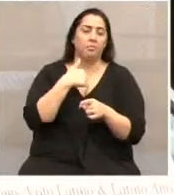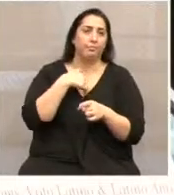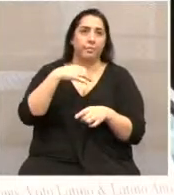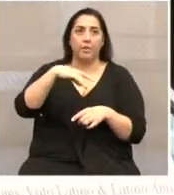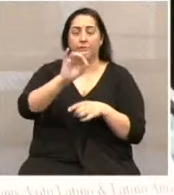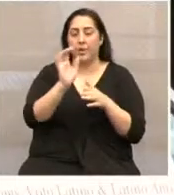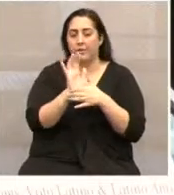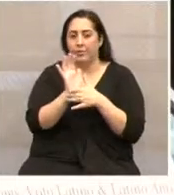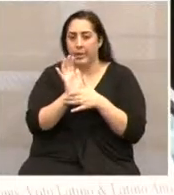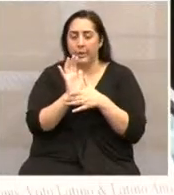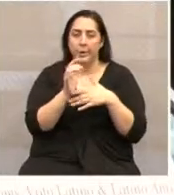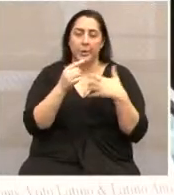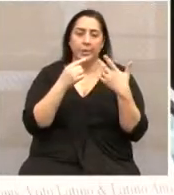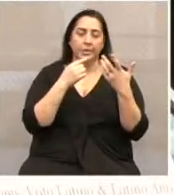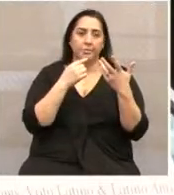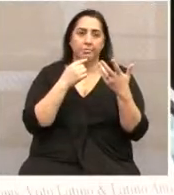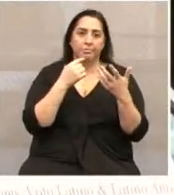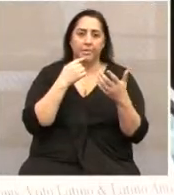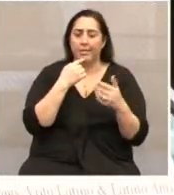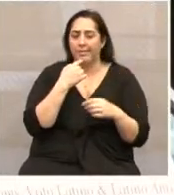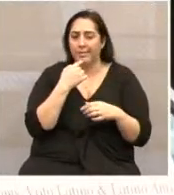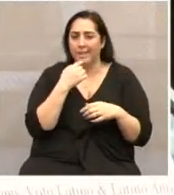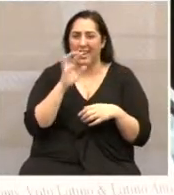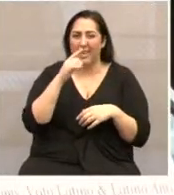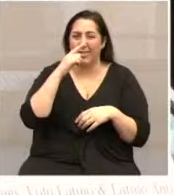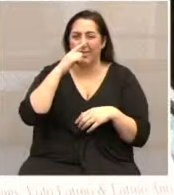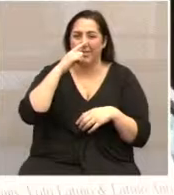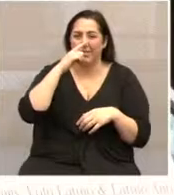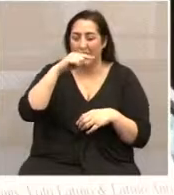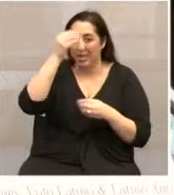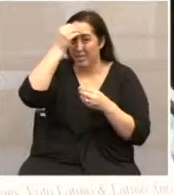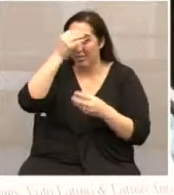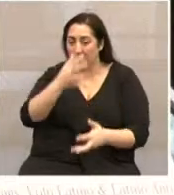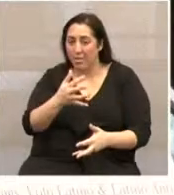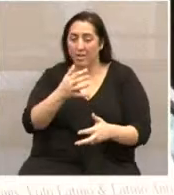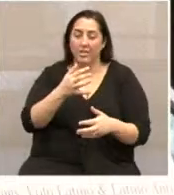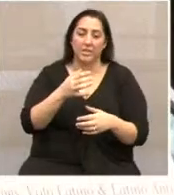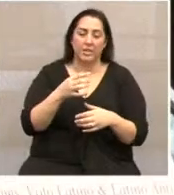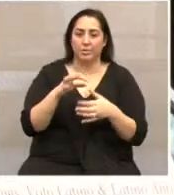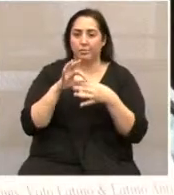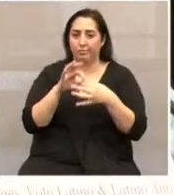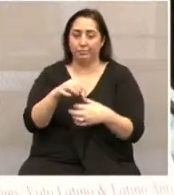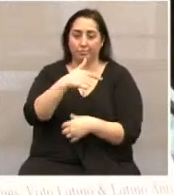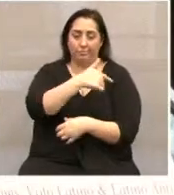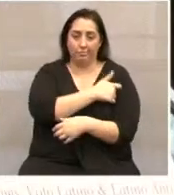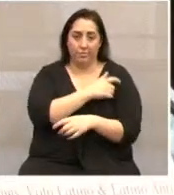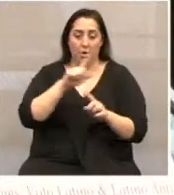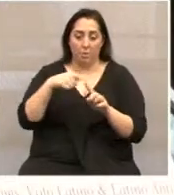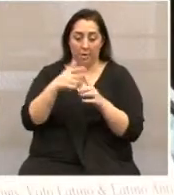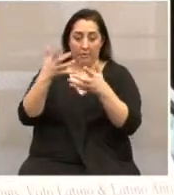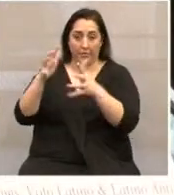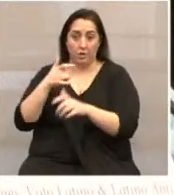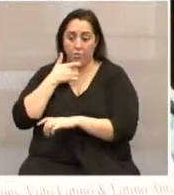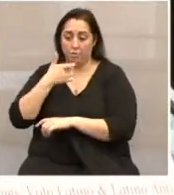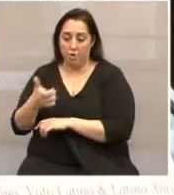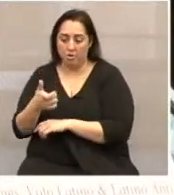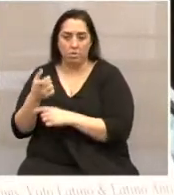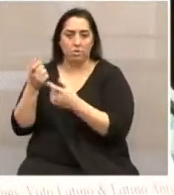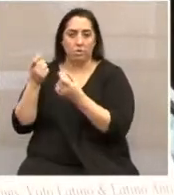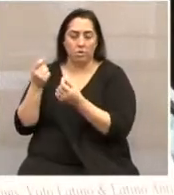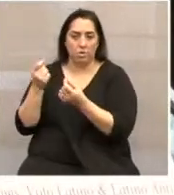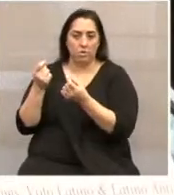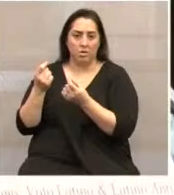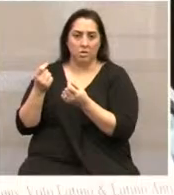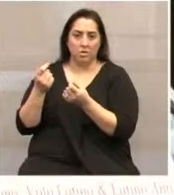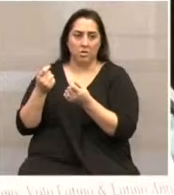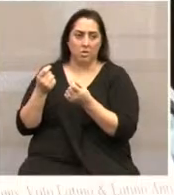video that, propagated falsehoods and false narratives around the vaccine, Once I finish that, the algorithm is gonna basically